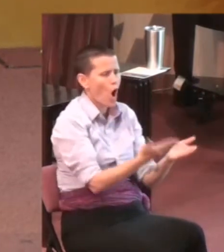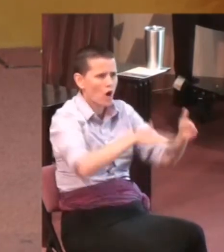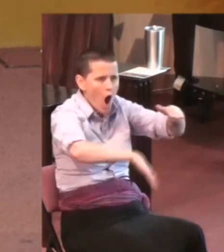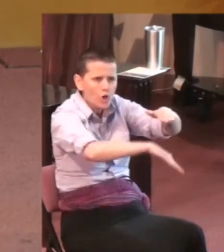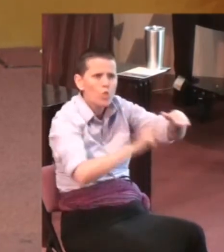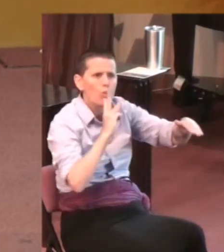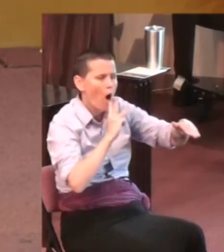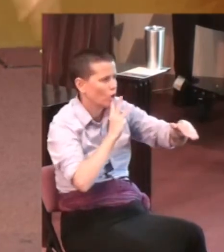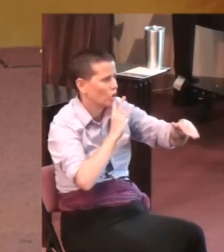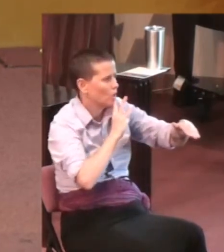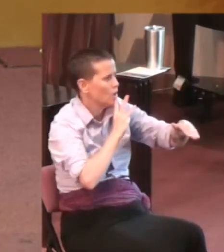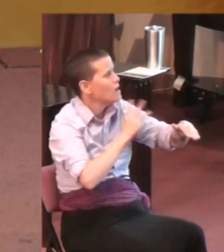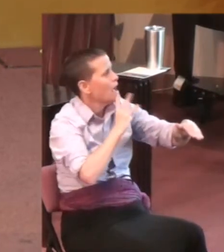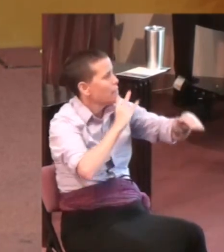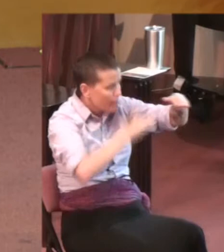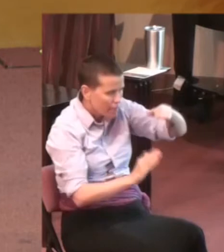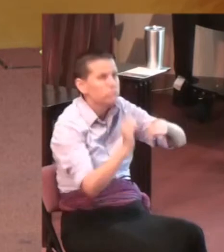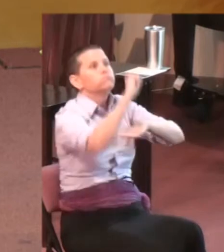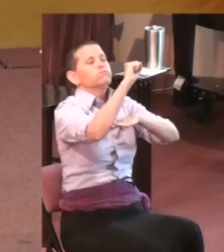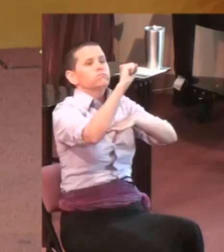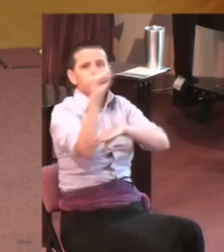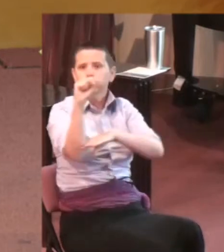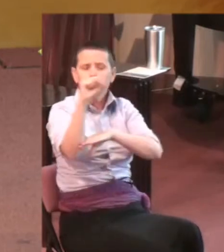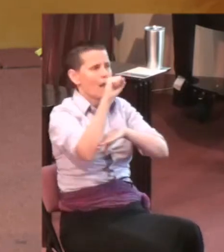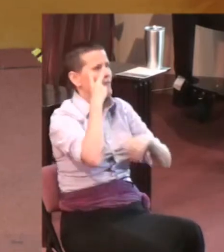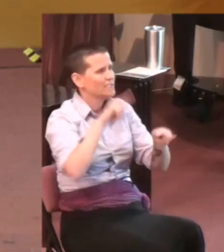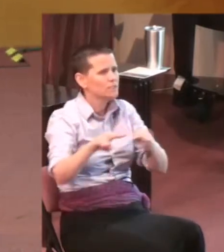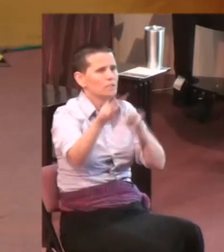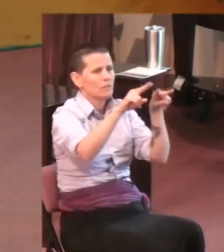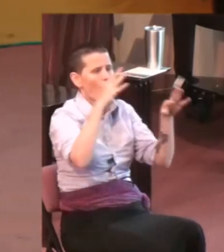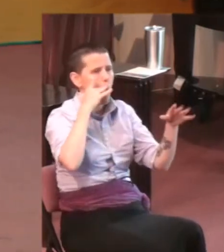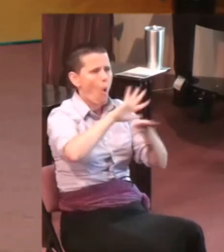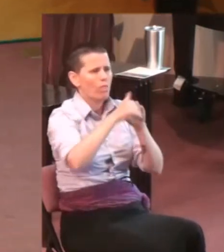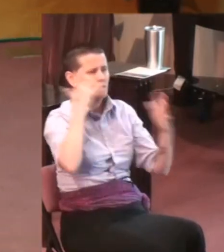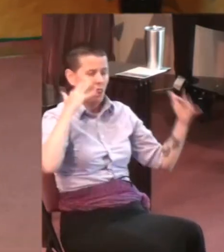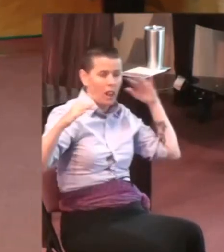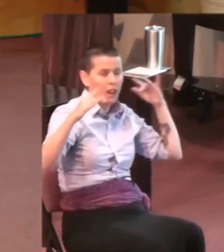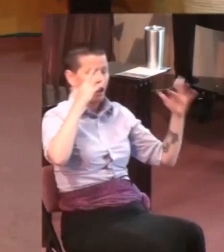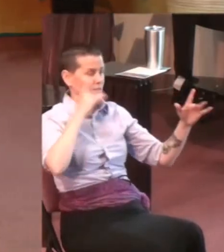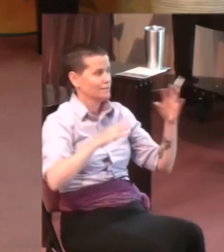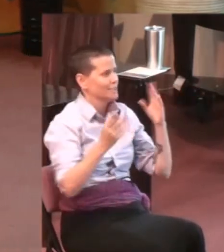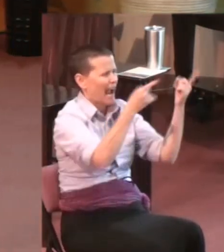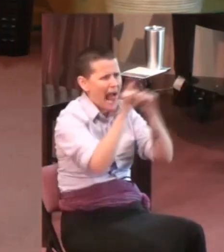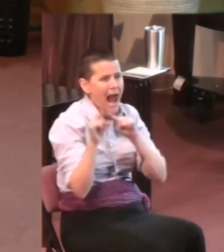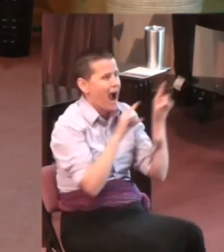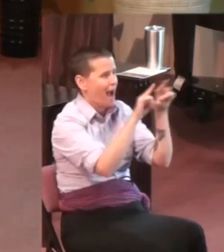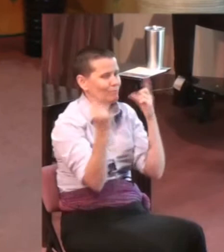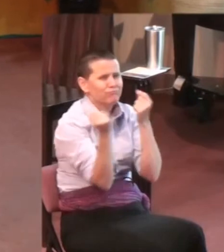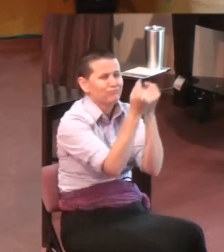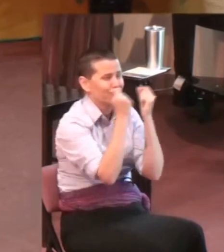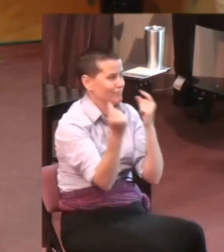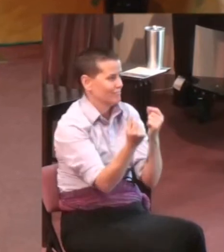there's the crashing waves in the world as we know it, the noise, the honking, and all the stuff. And yet there's that part of all of us, and we